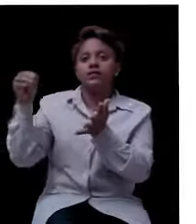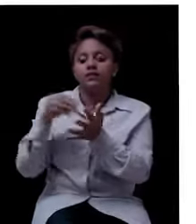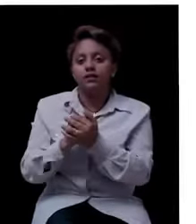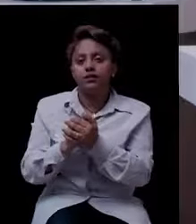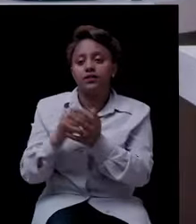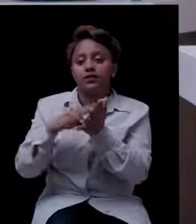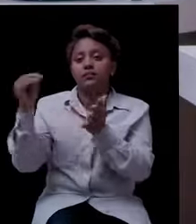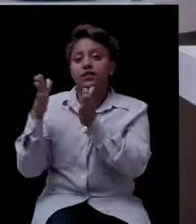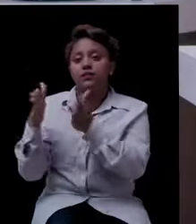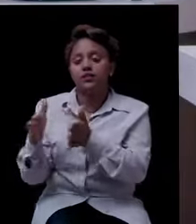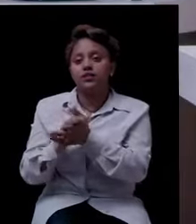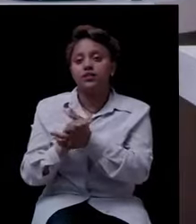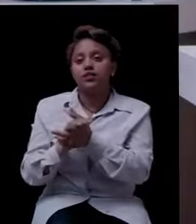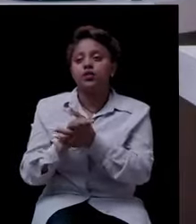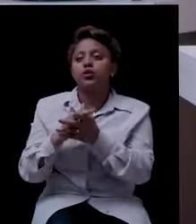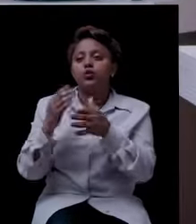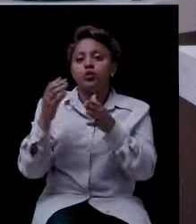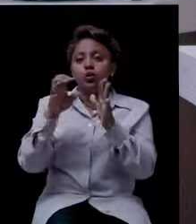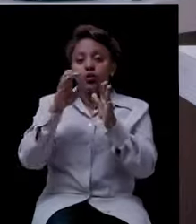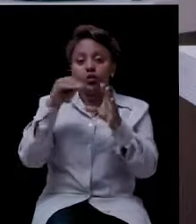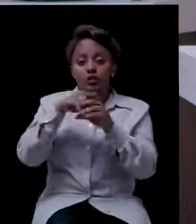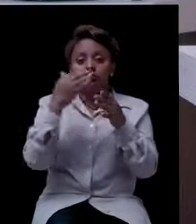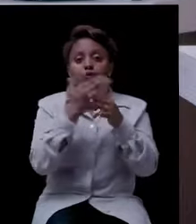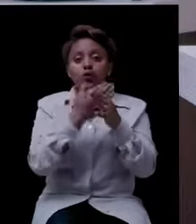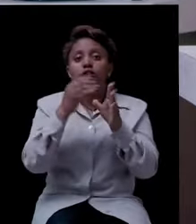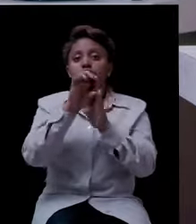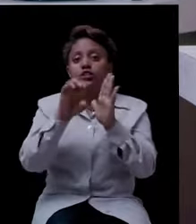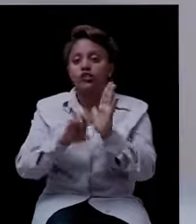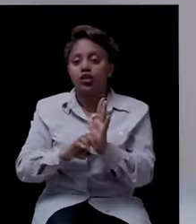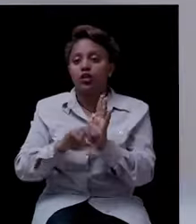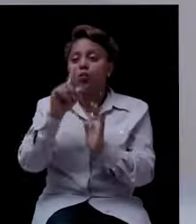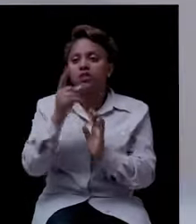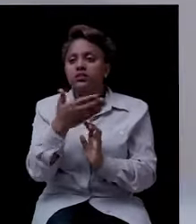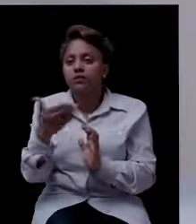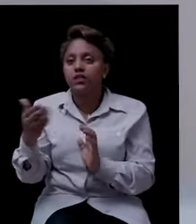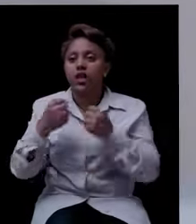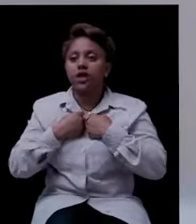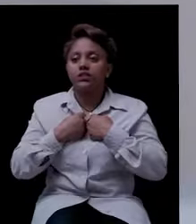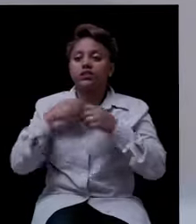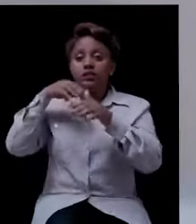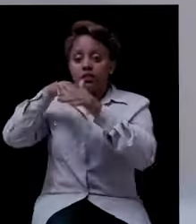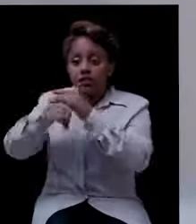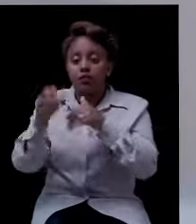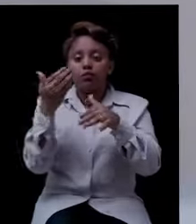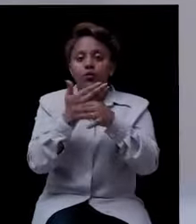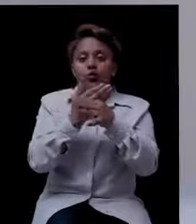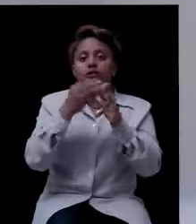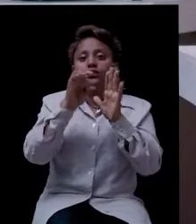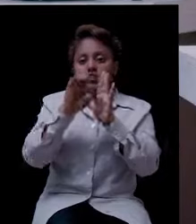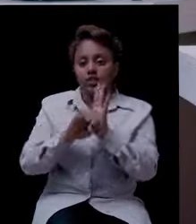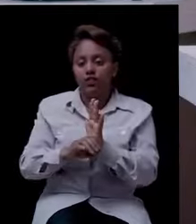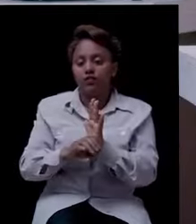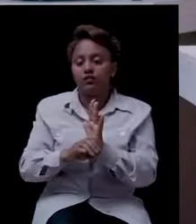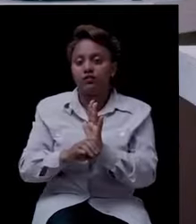immutability. Immutability in the context of blockchain means that once something has been entered into the